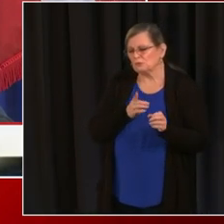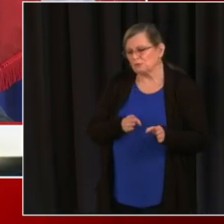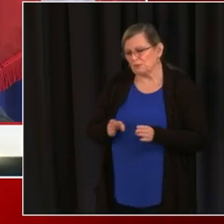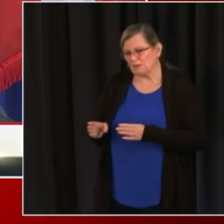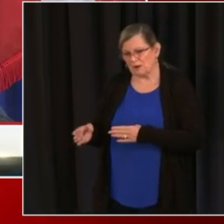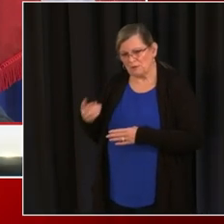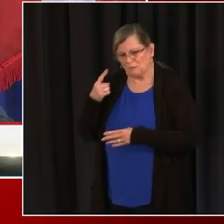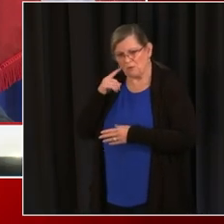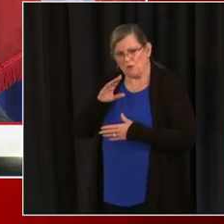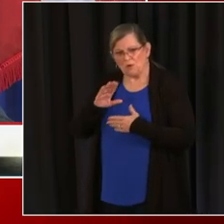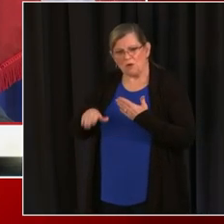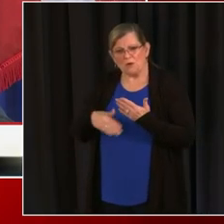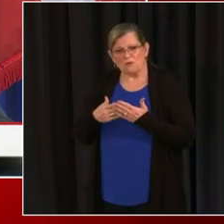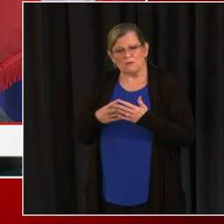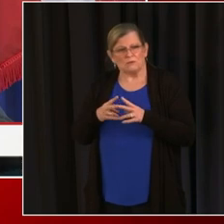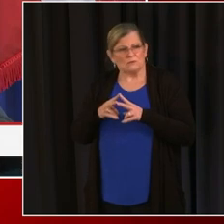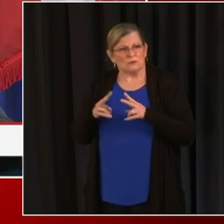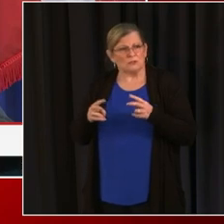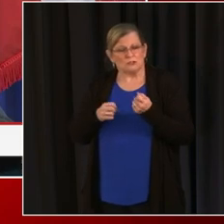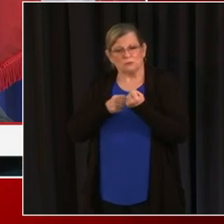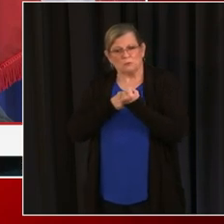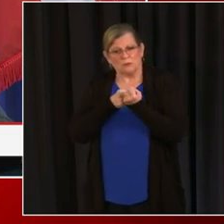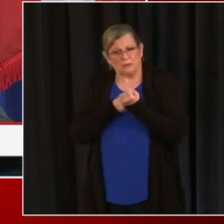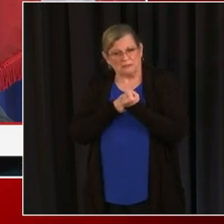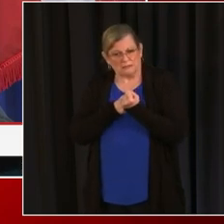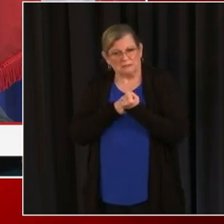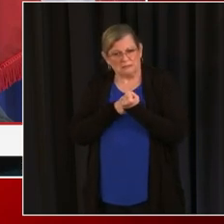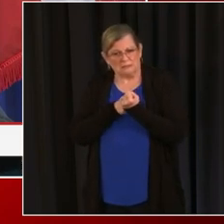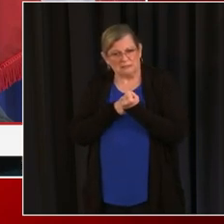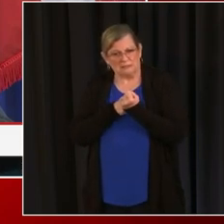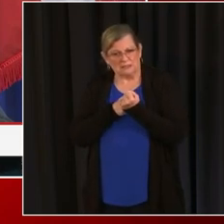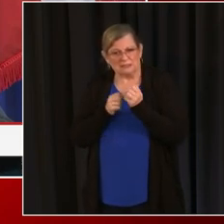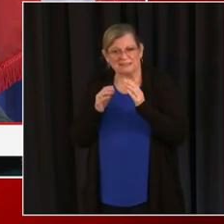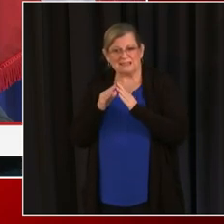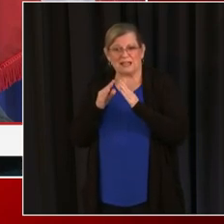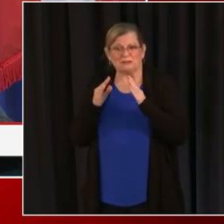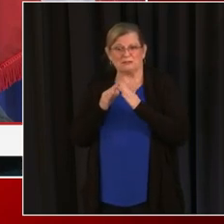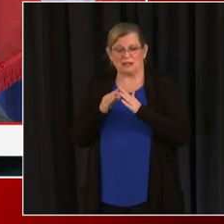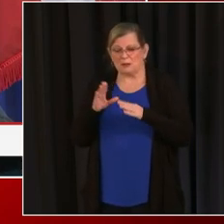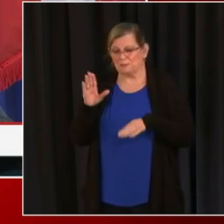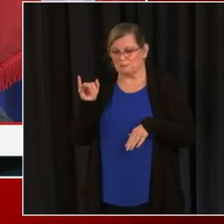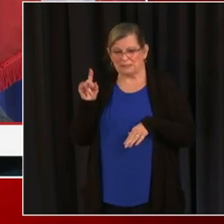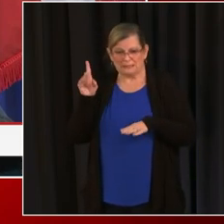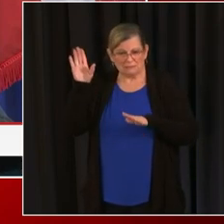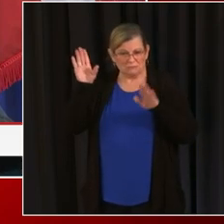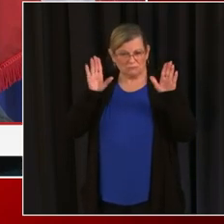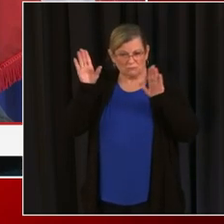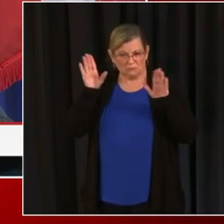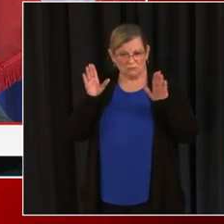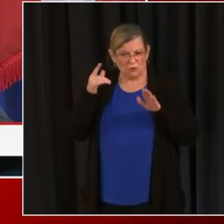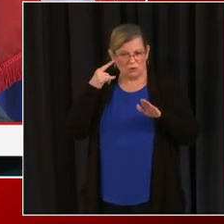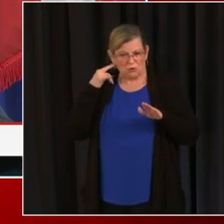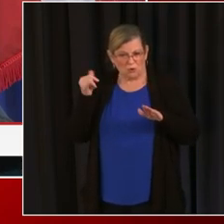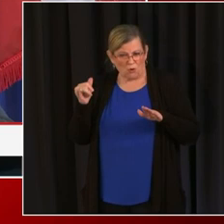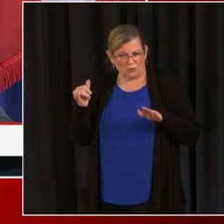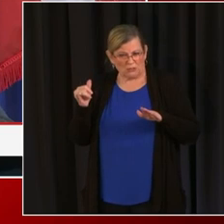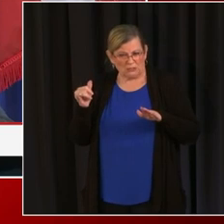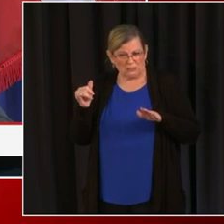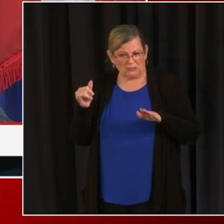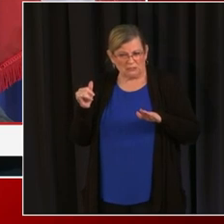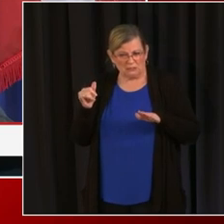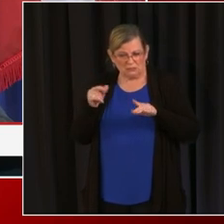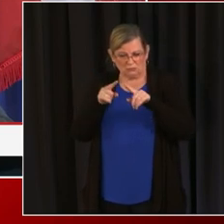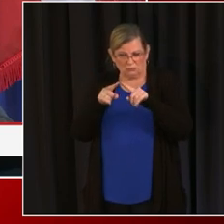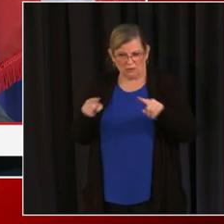plans. We're also very supportive of the downtown bid and the Golden Triangle bid and the Federal City Council,